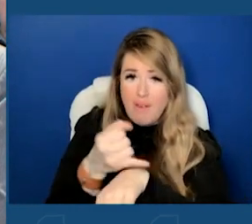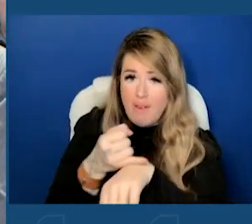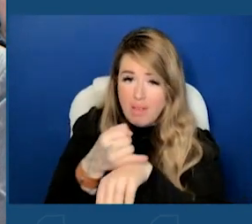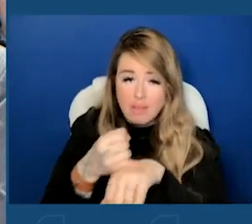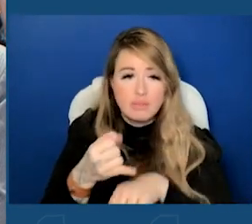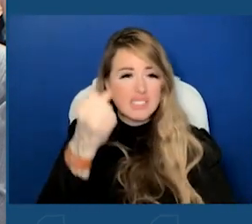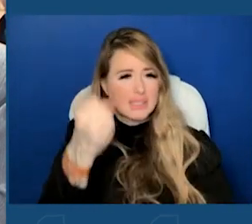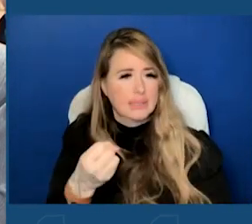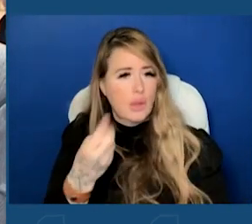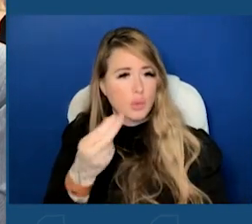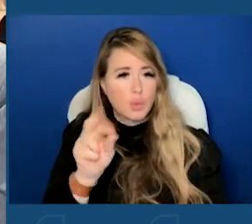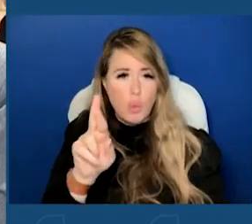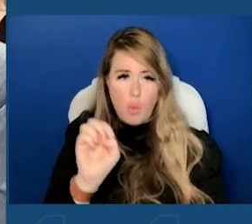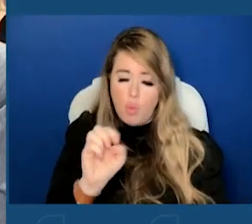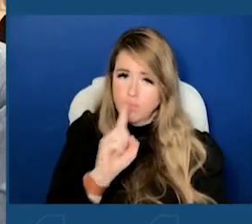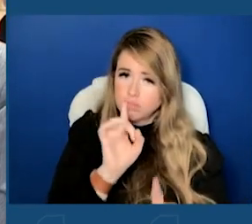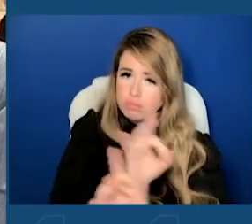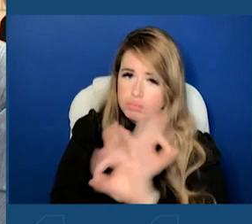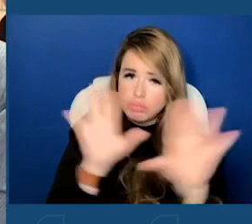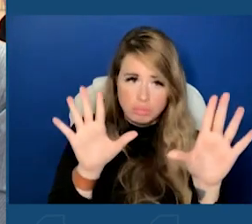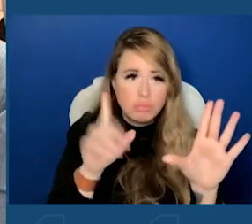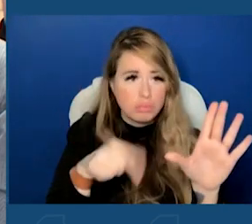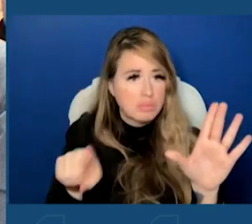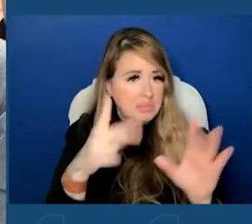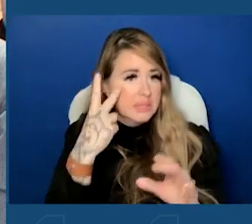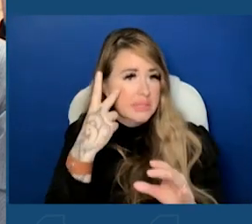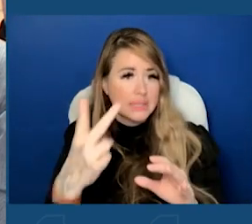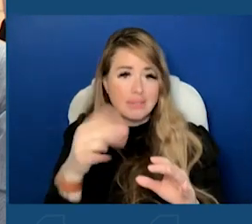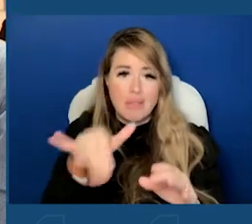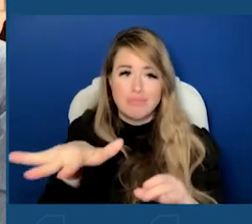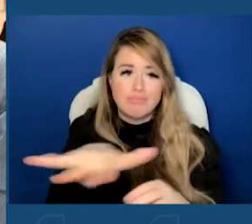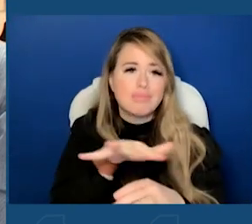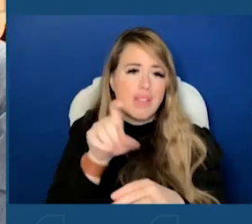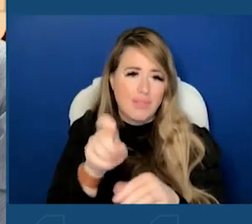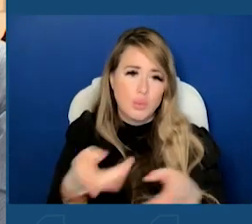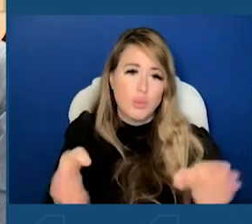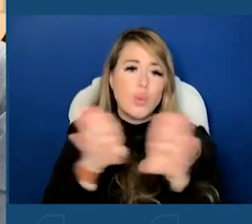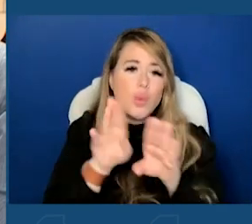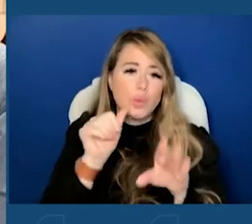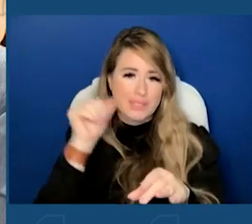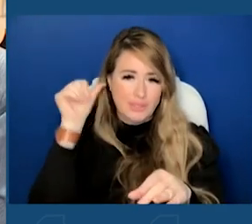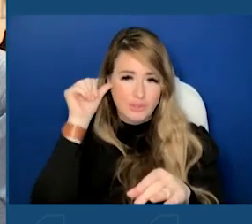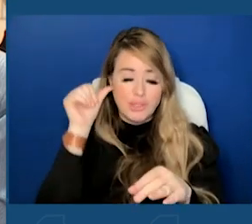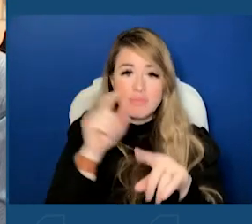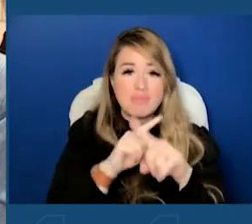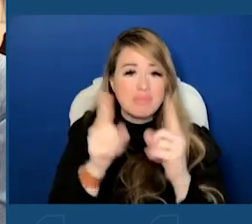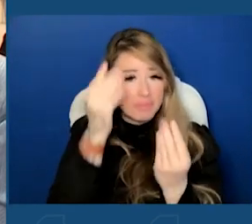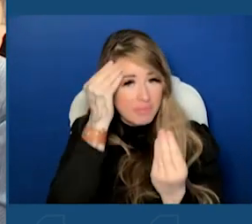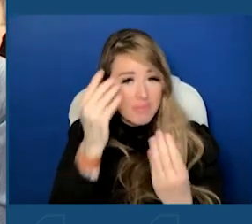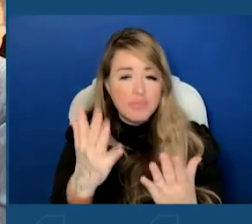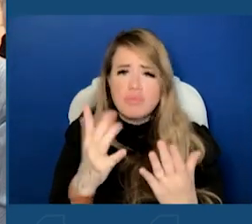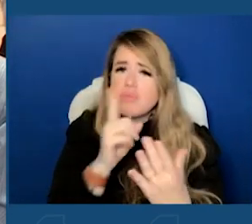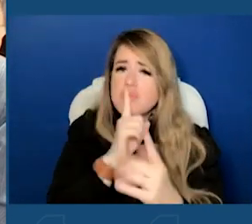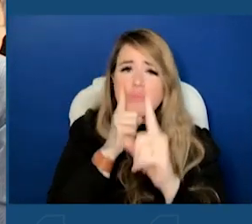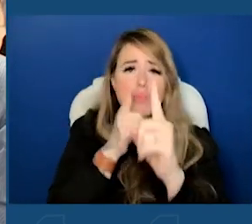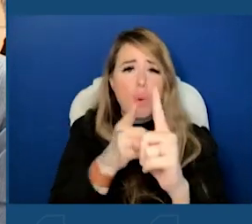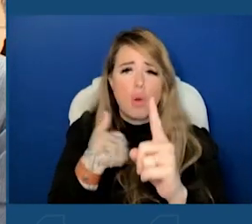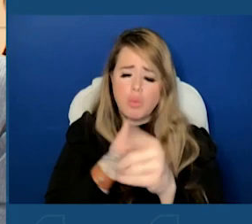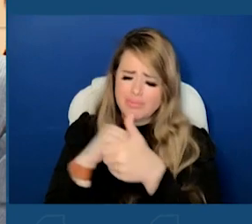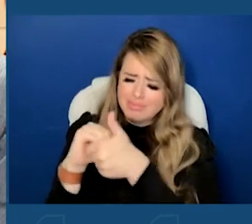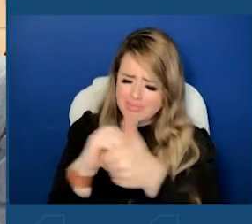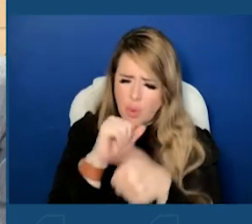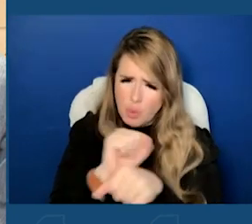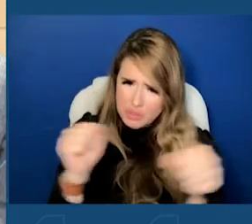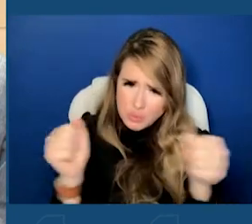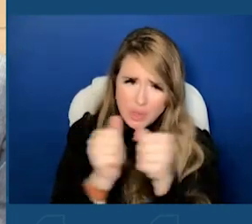Shore. As some may know, the Meadowlark ended up having to be closed yesterday. But this is about coming together and making sure we're keeping people